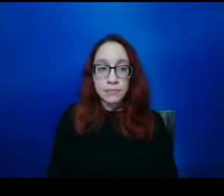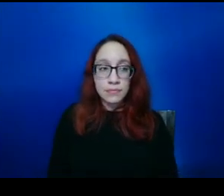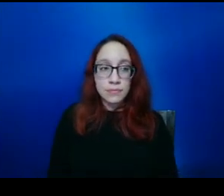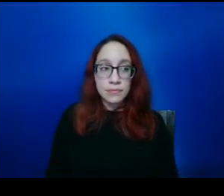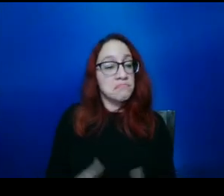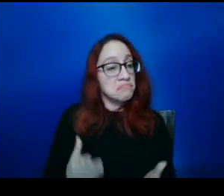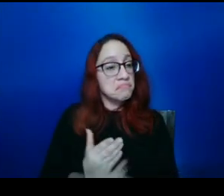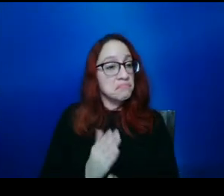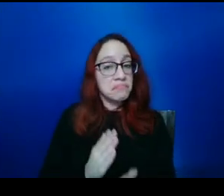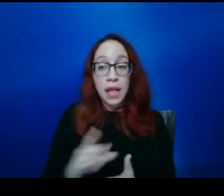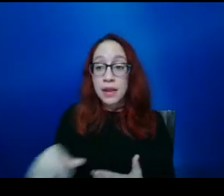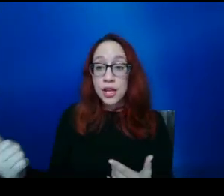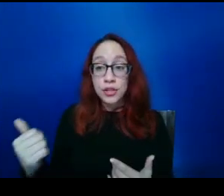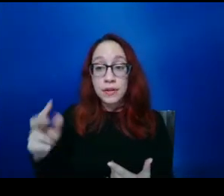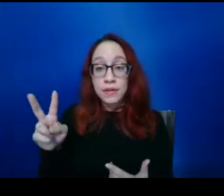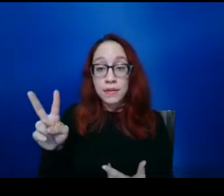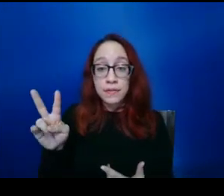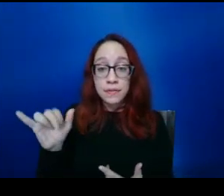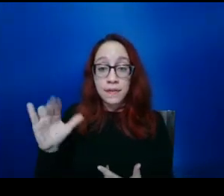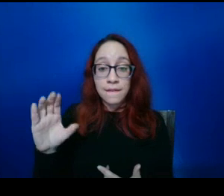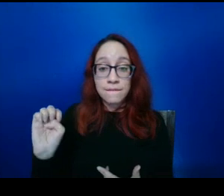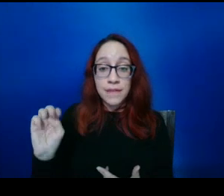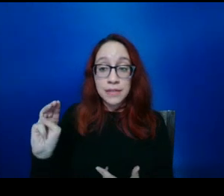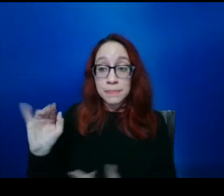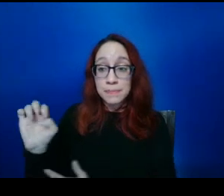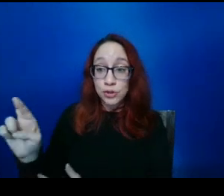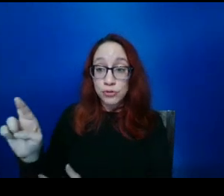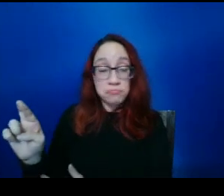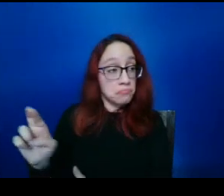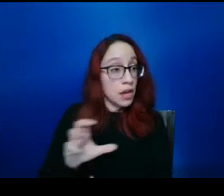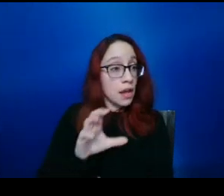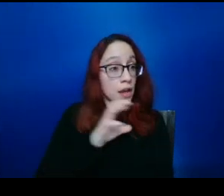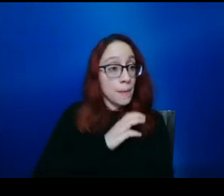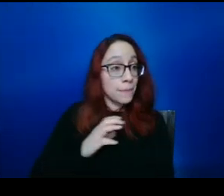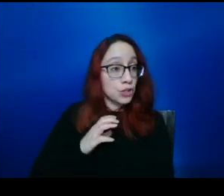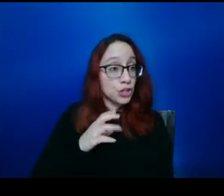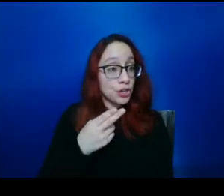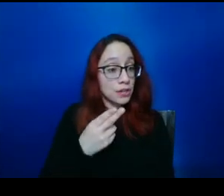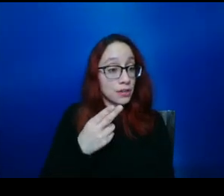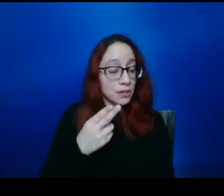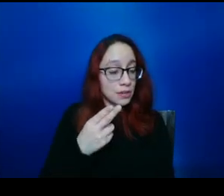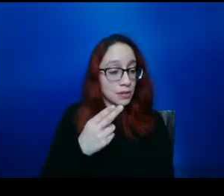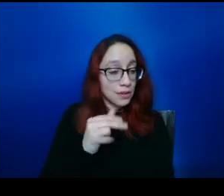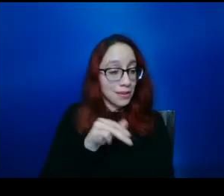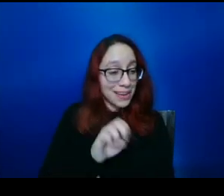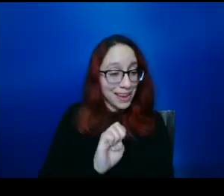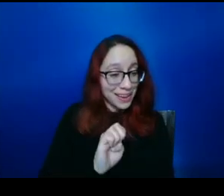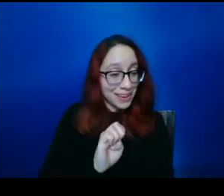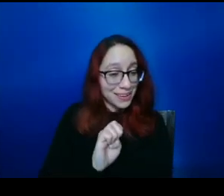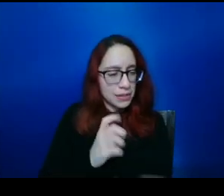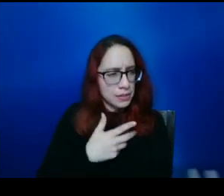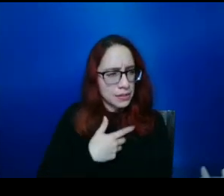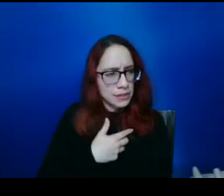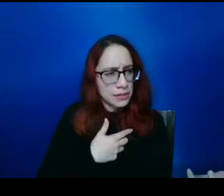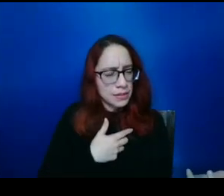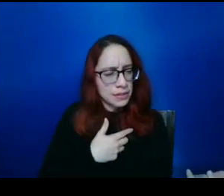All right, anything else, Vice Mayor? No. Commissioner Hay? No, I thought we are talking about